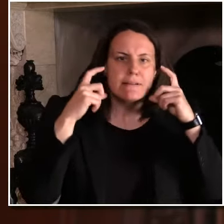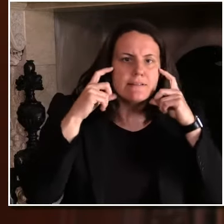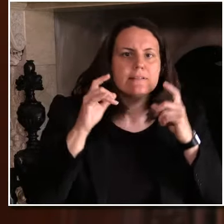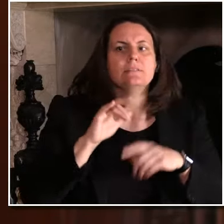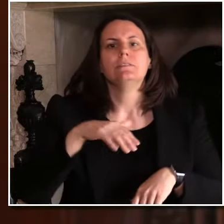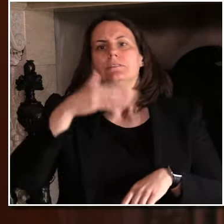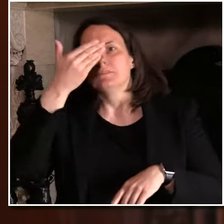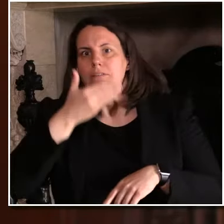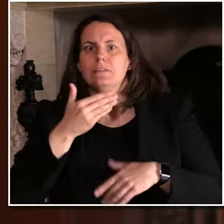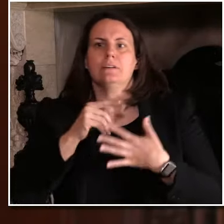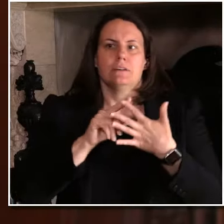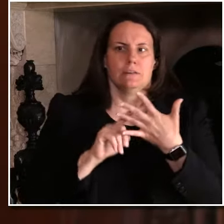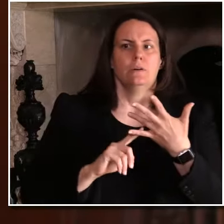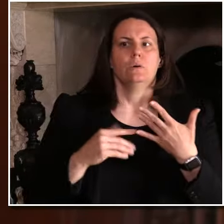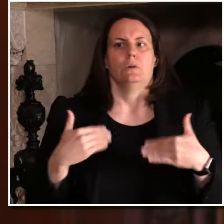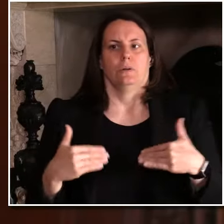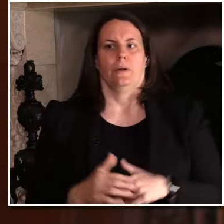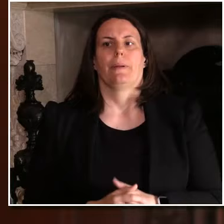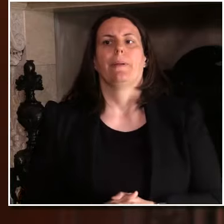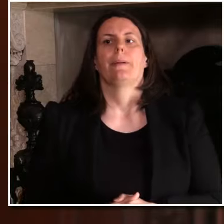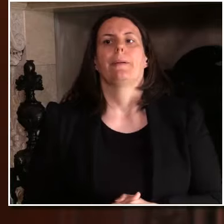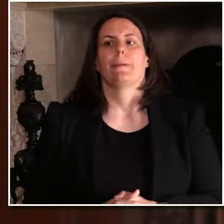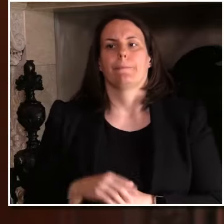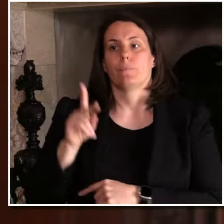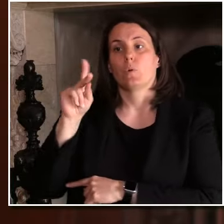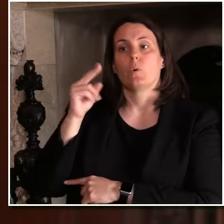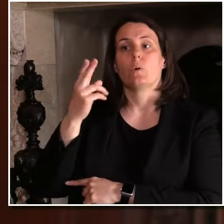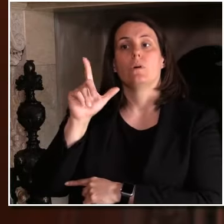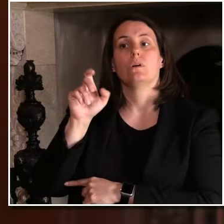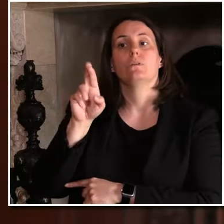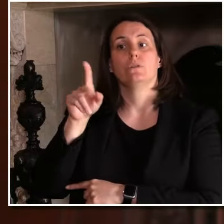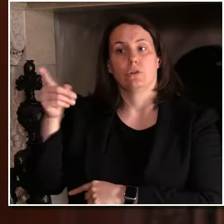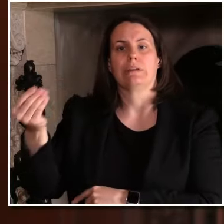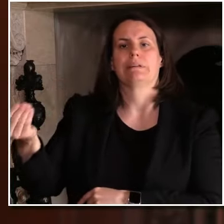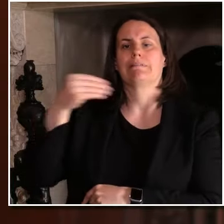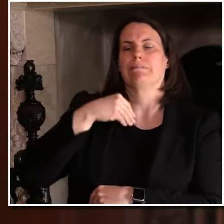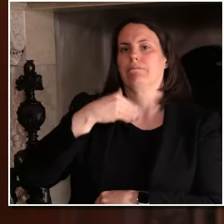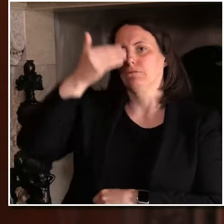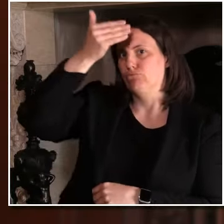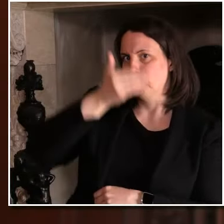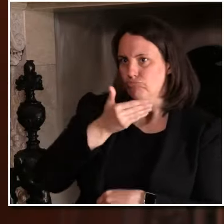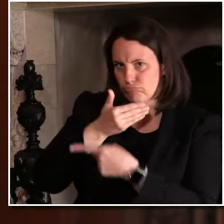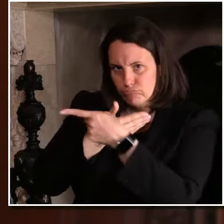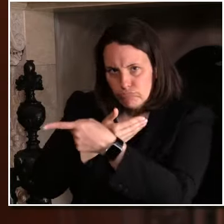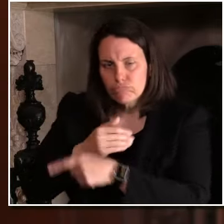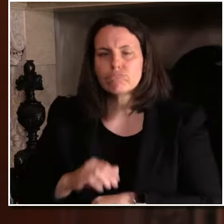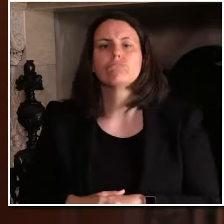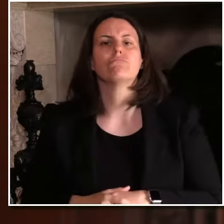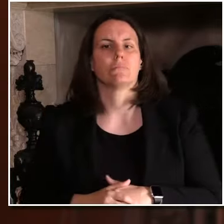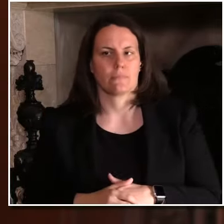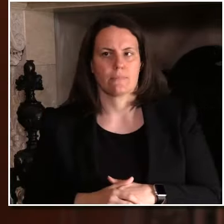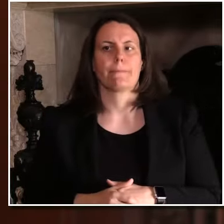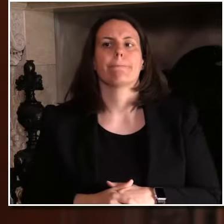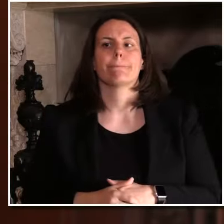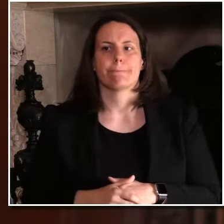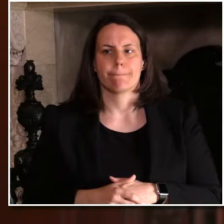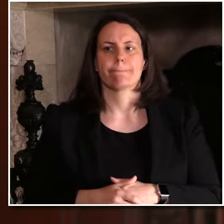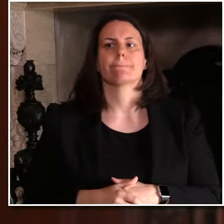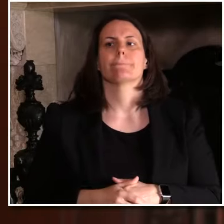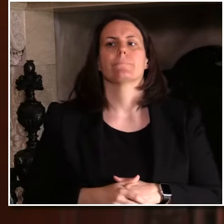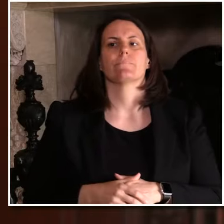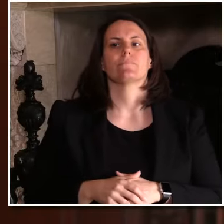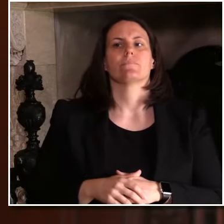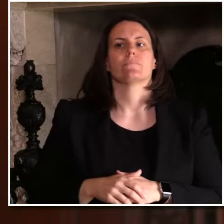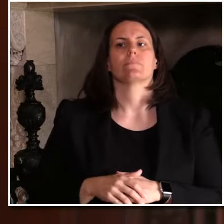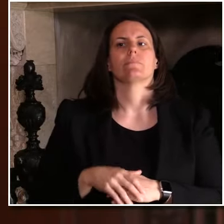Kohler Corporation has provided 10,000 face shields and is using its supplier network to identify additional personal